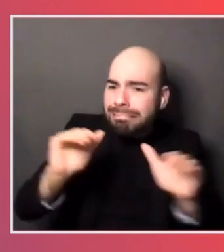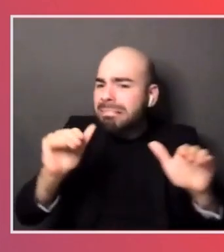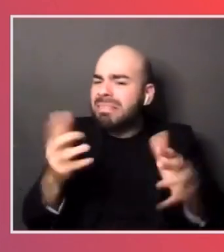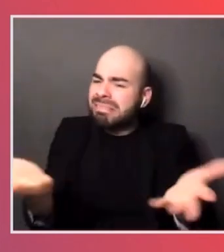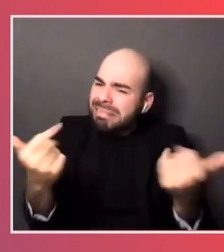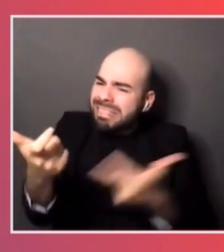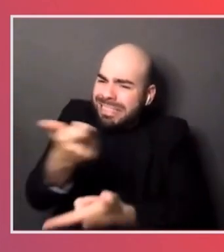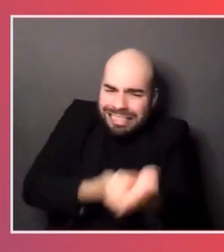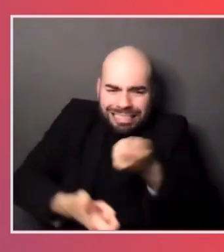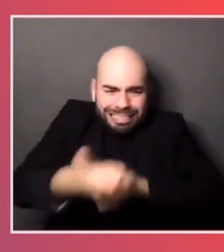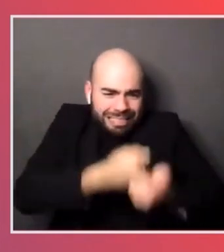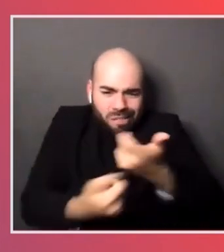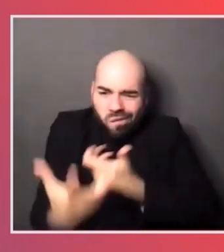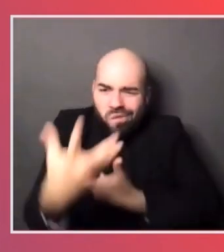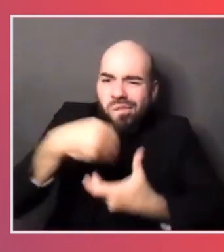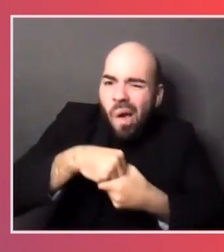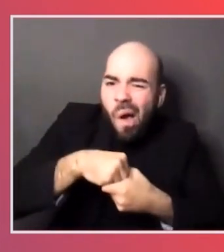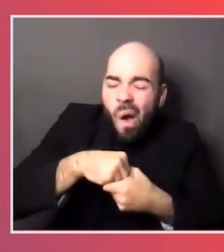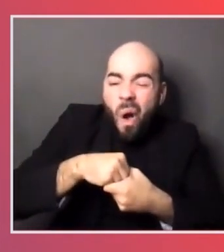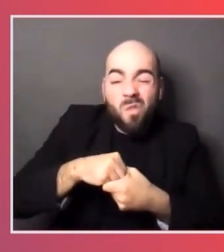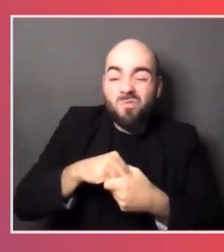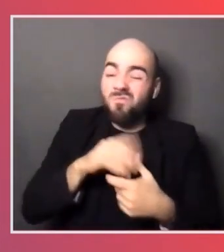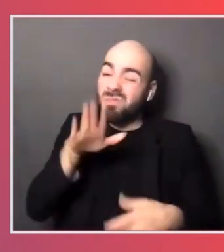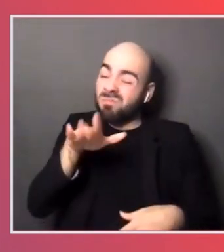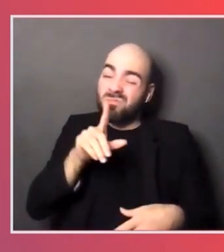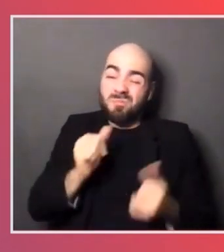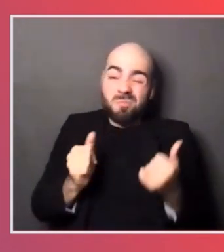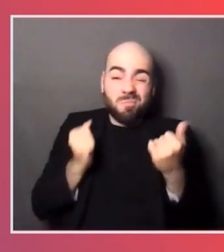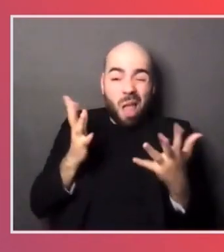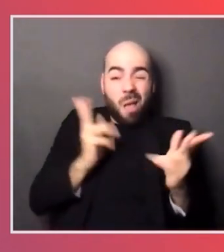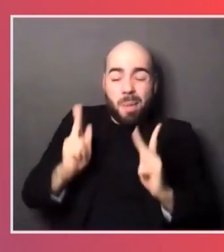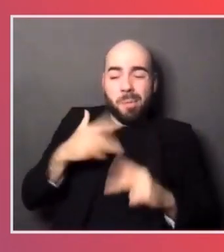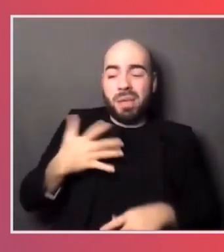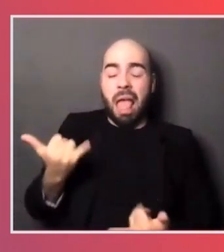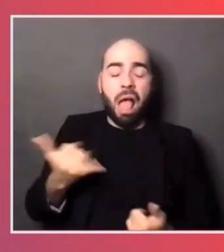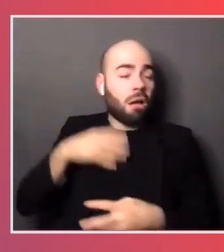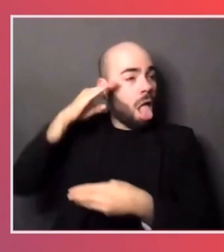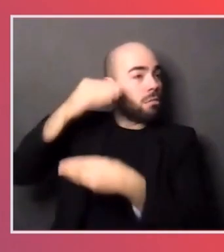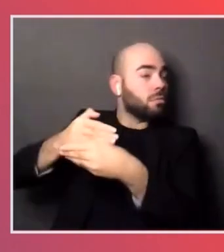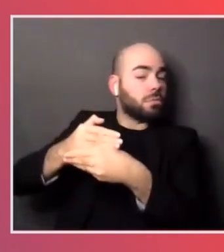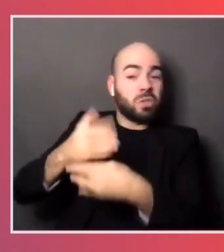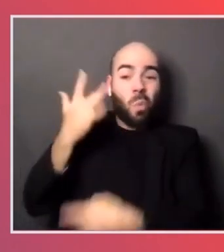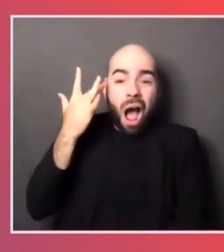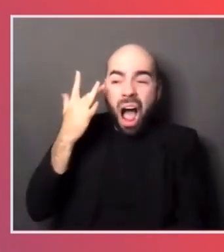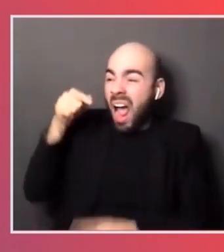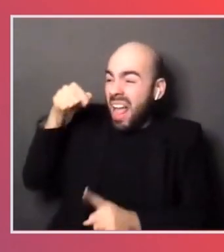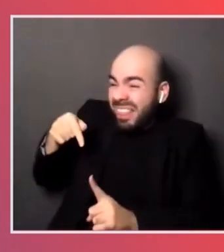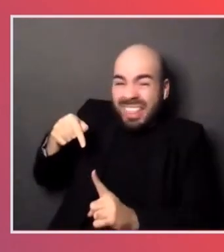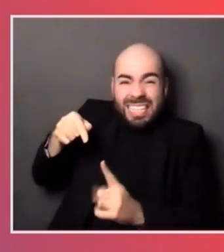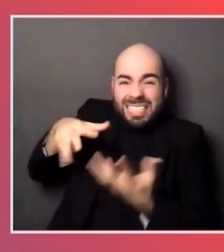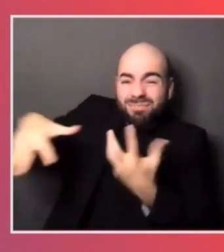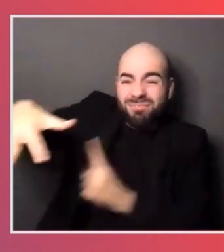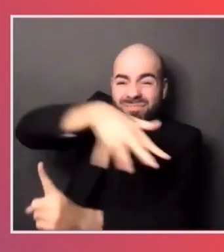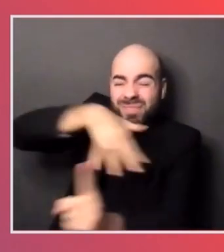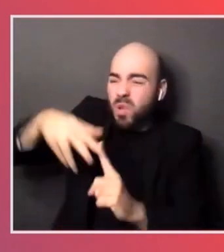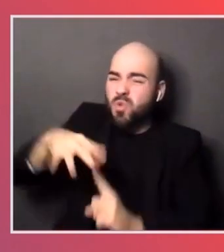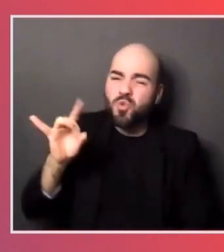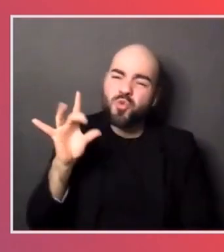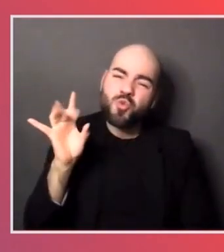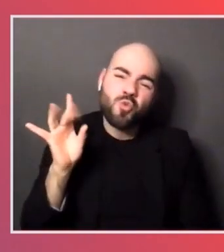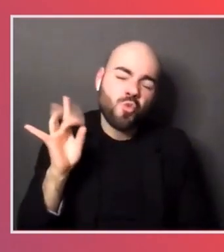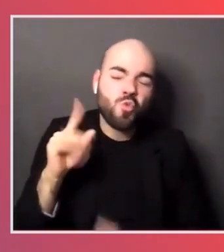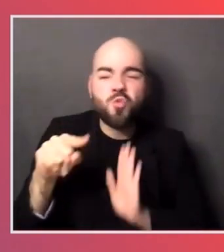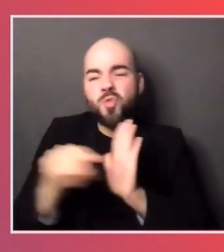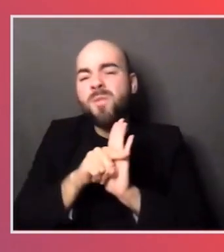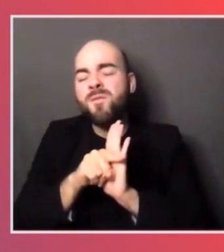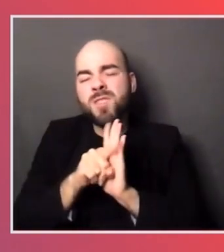it is such a vitriolic, divisive landscape right now. So the task that I've kind of